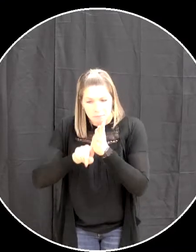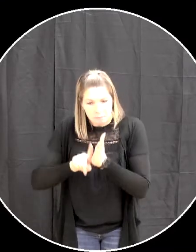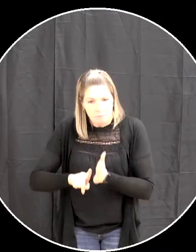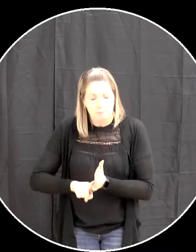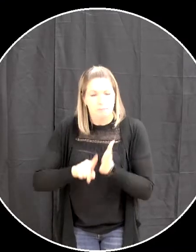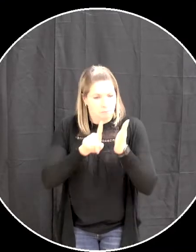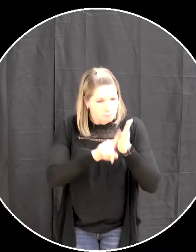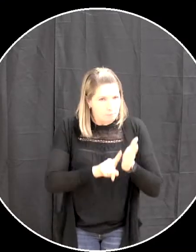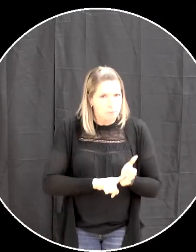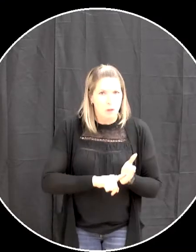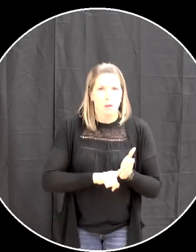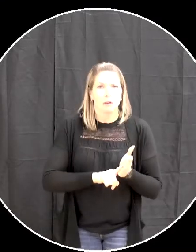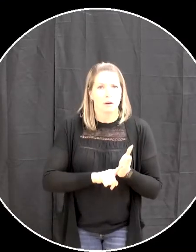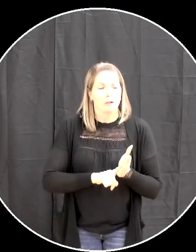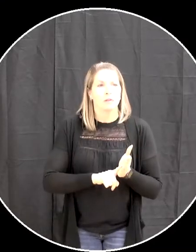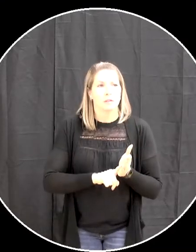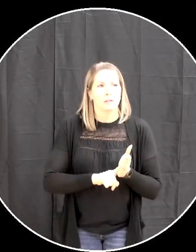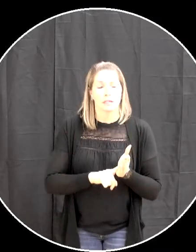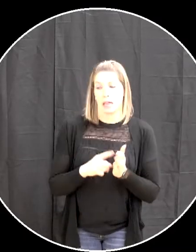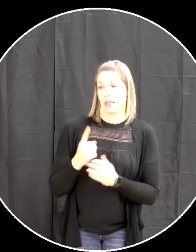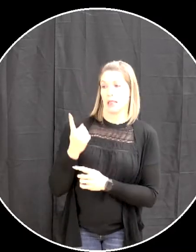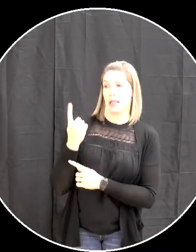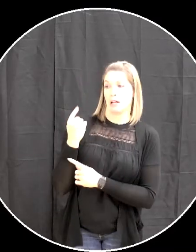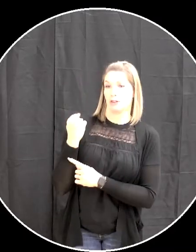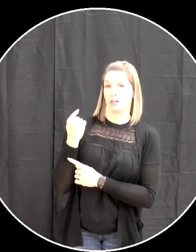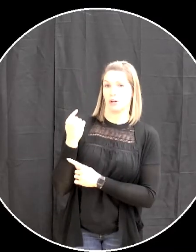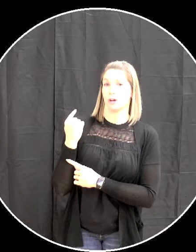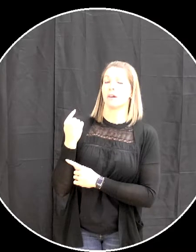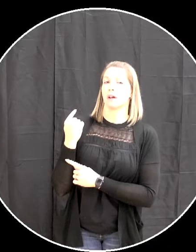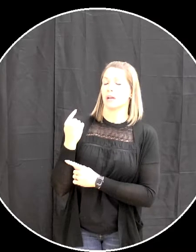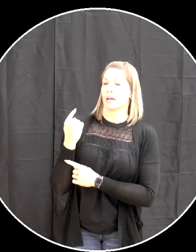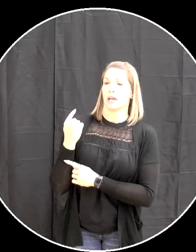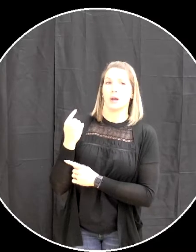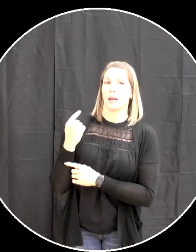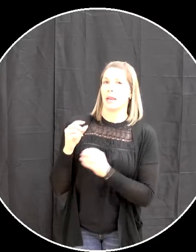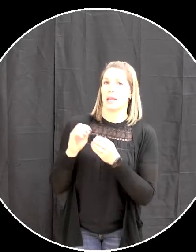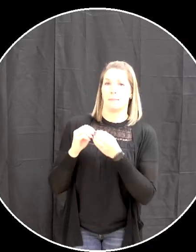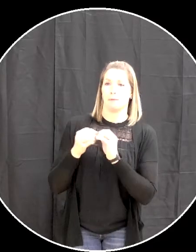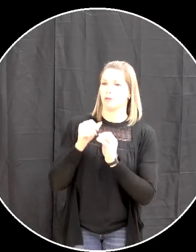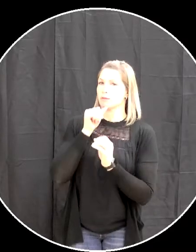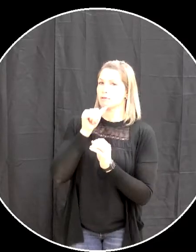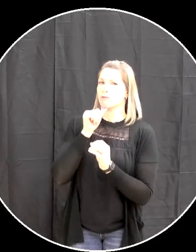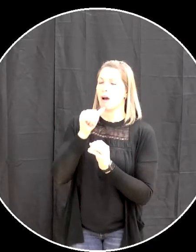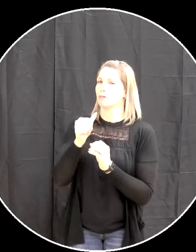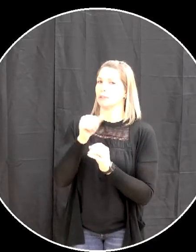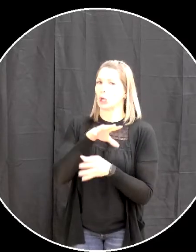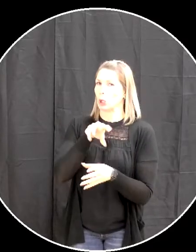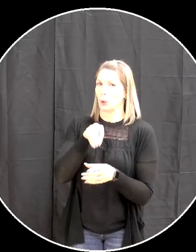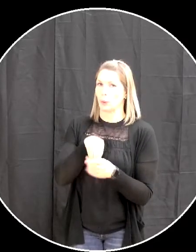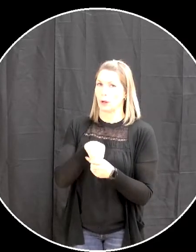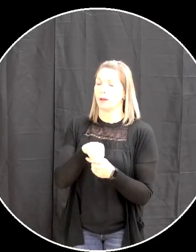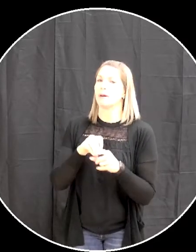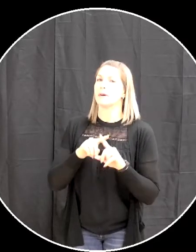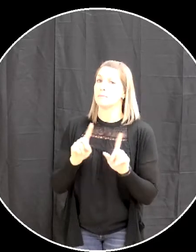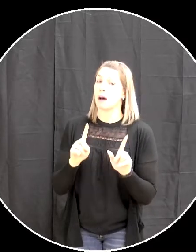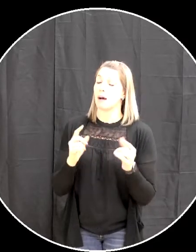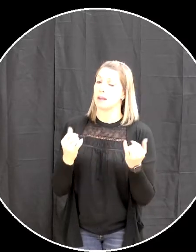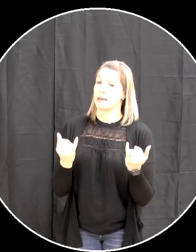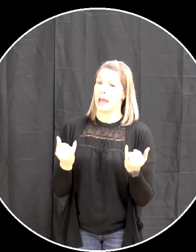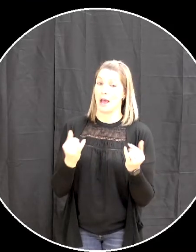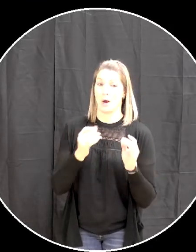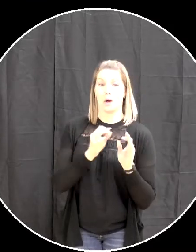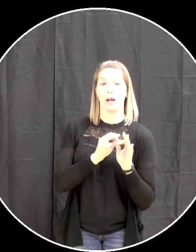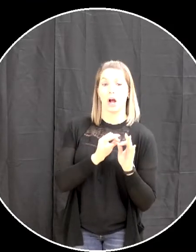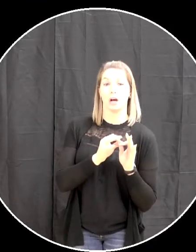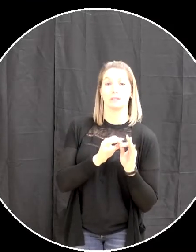framework. And so in the prior year, these numbers weren't consolidated into the financial statements. However, given that the amount was discussed with